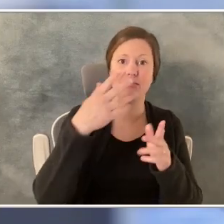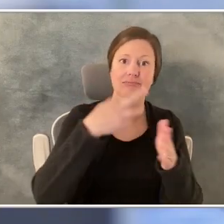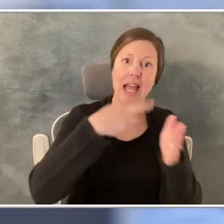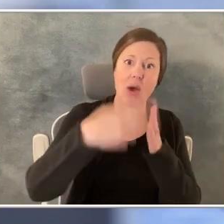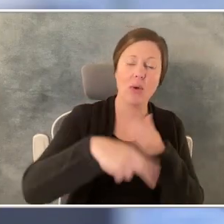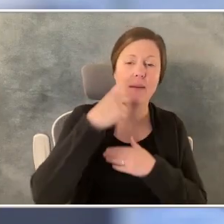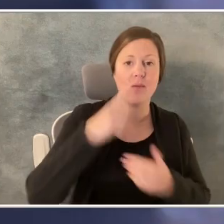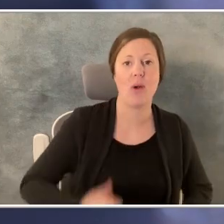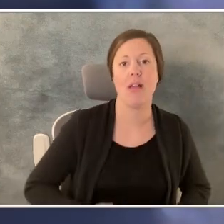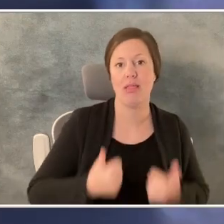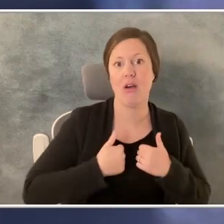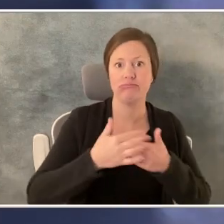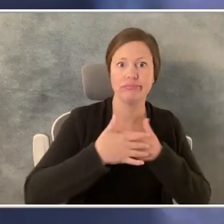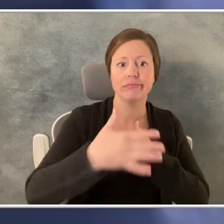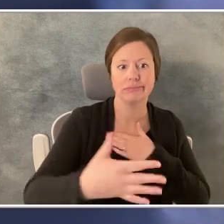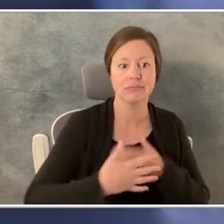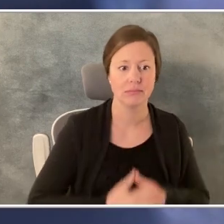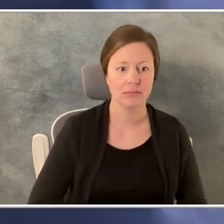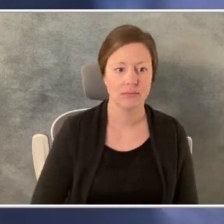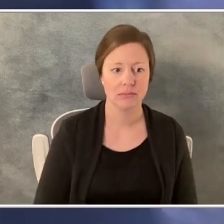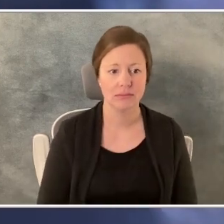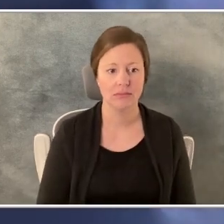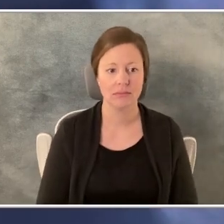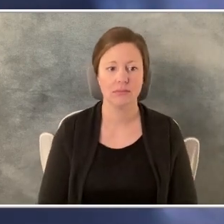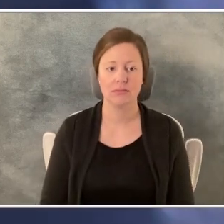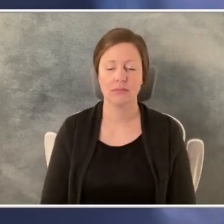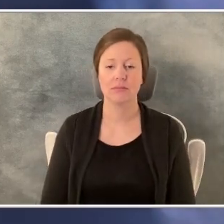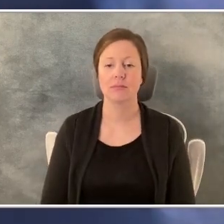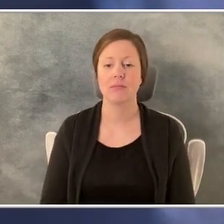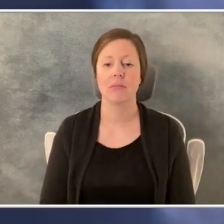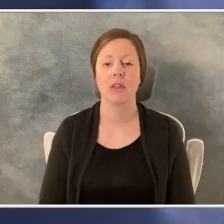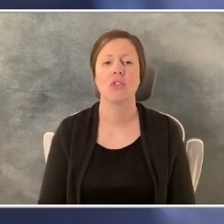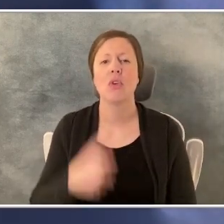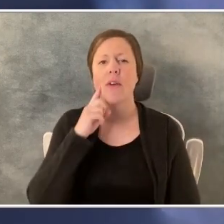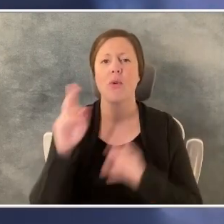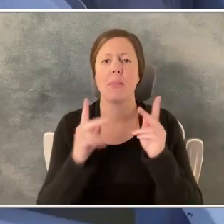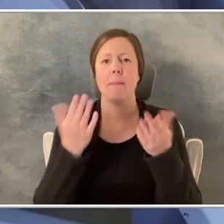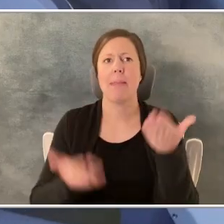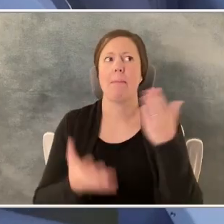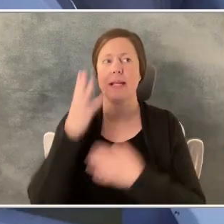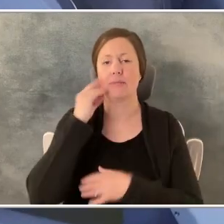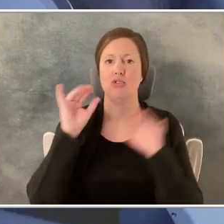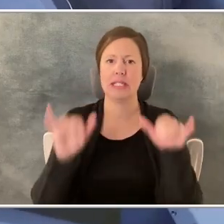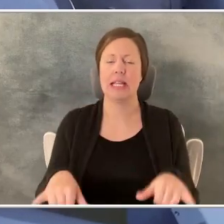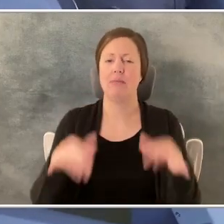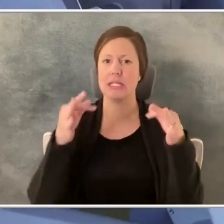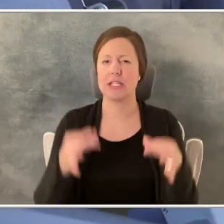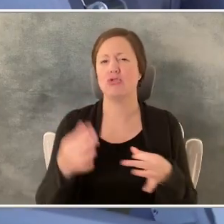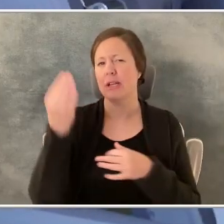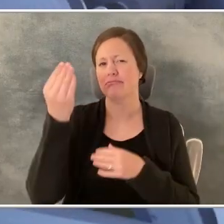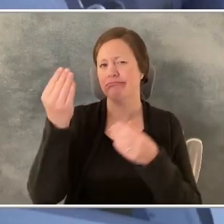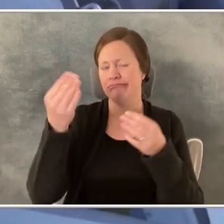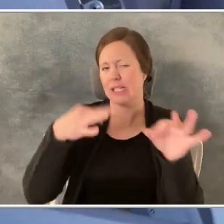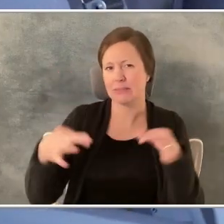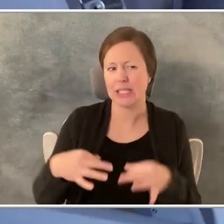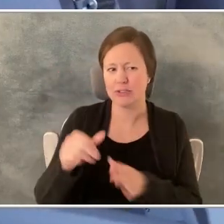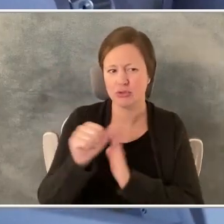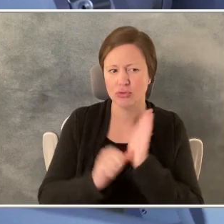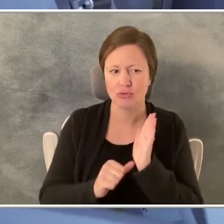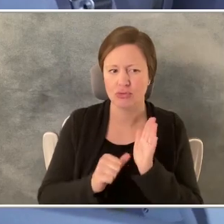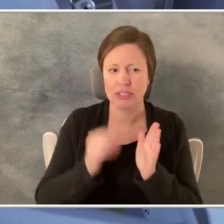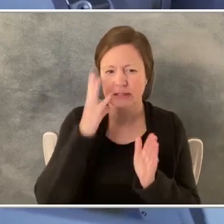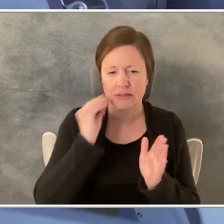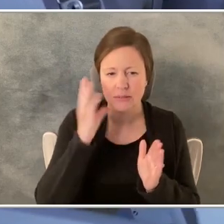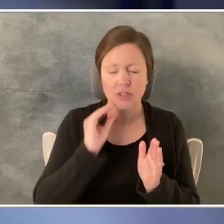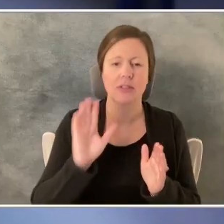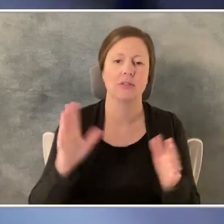So for those who may have to go down the same path and make that same decision, tell us about the surgery experience, your recovery.